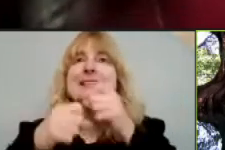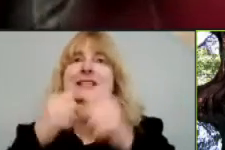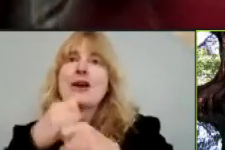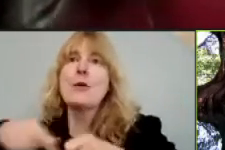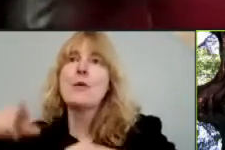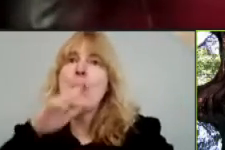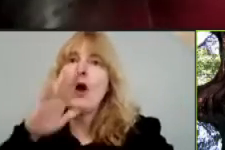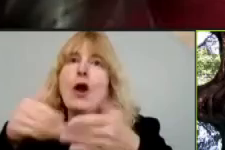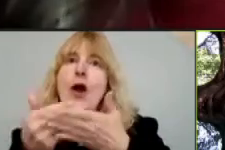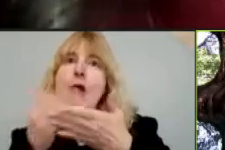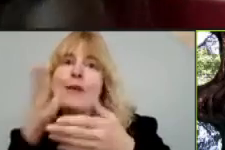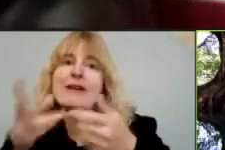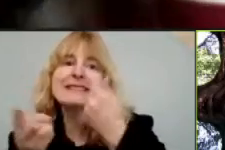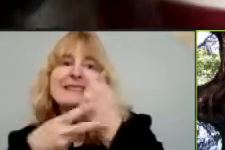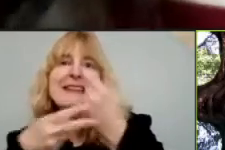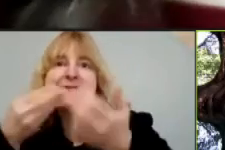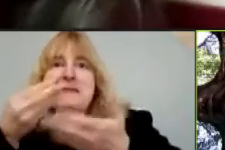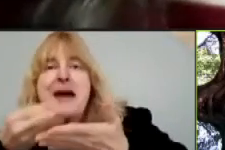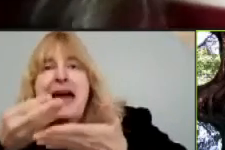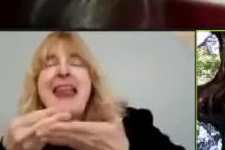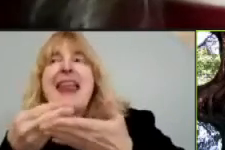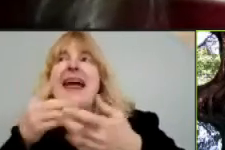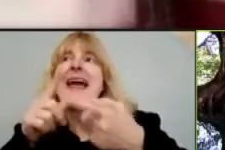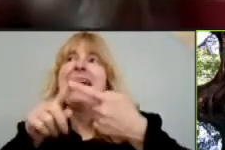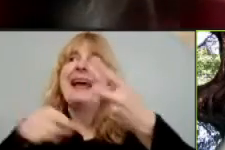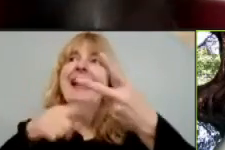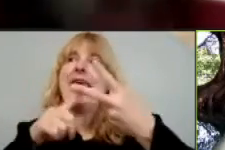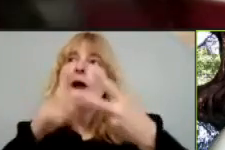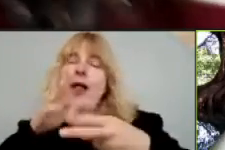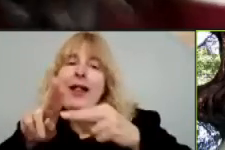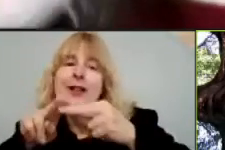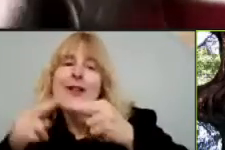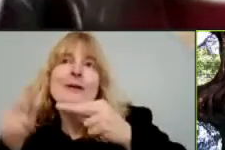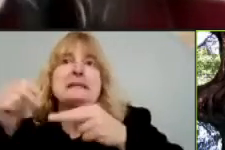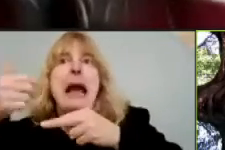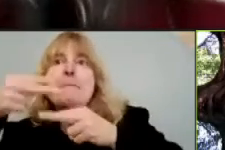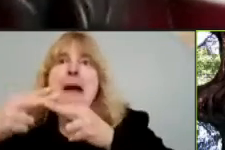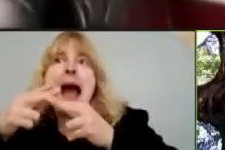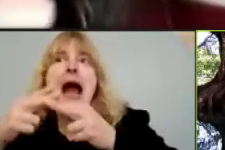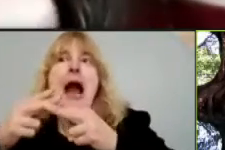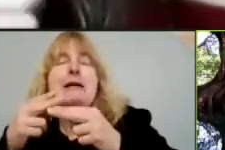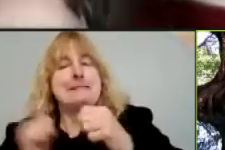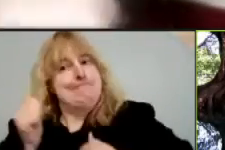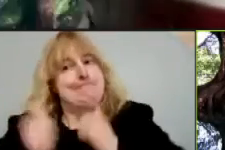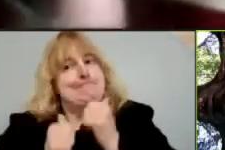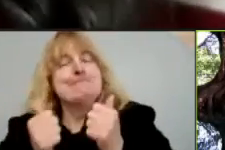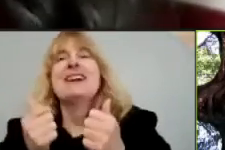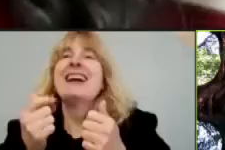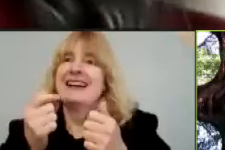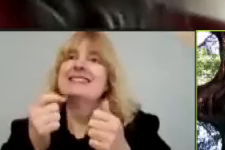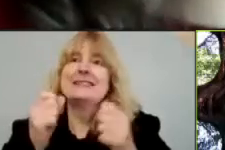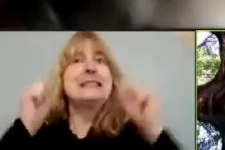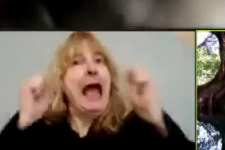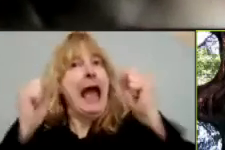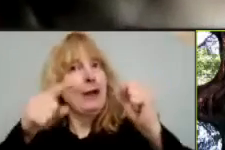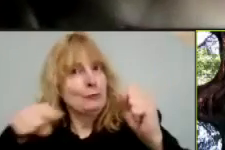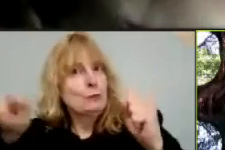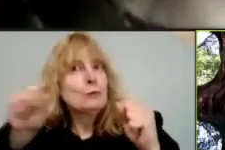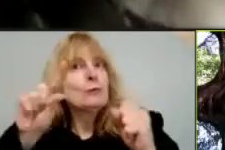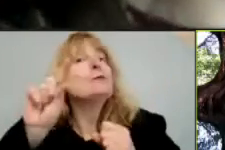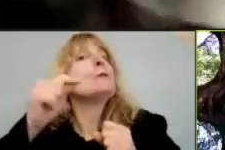money and lose those extra 10 pounds that we've been trying to lose. So yay, you, 2021 is our year.